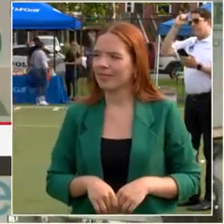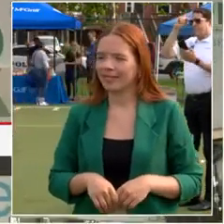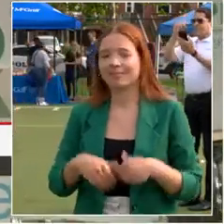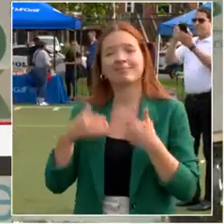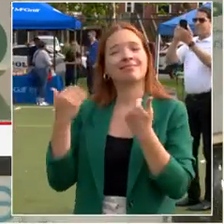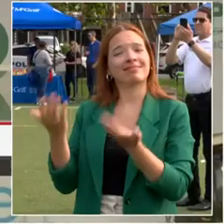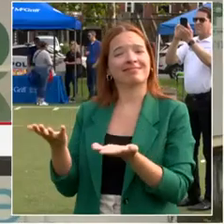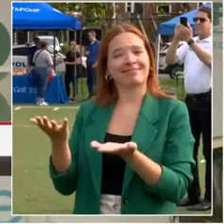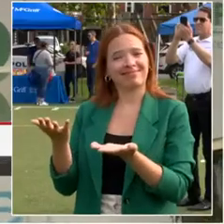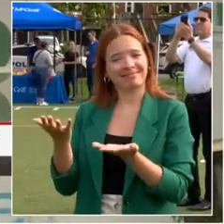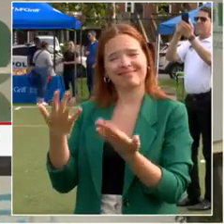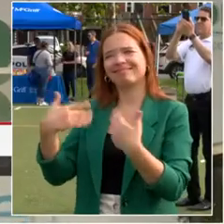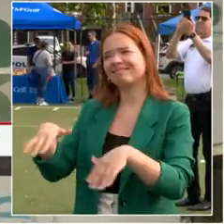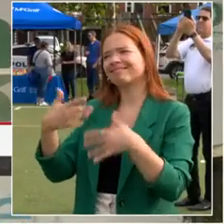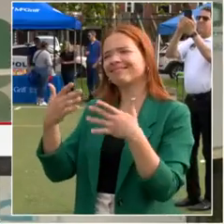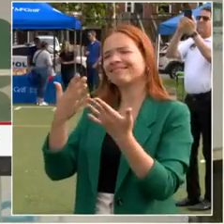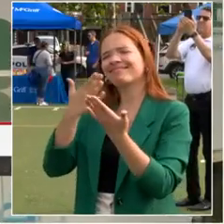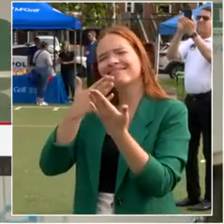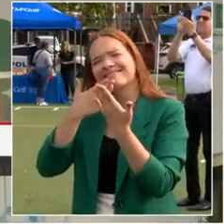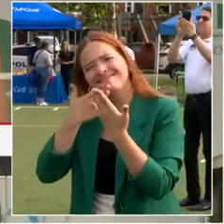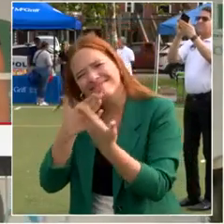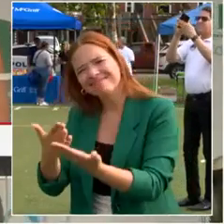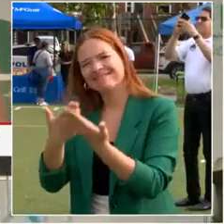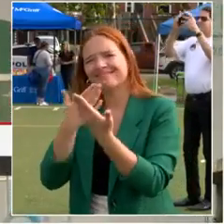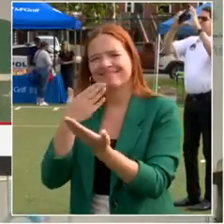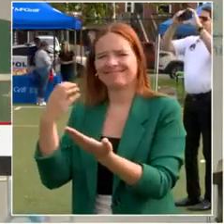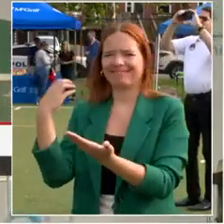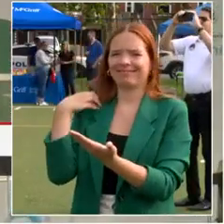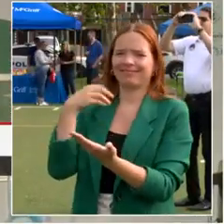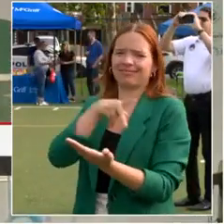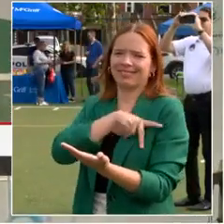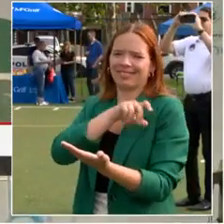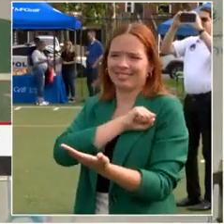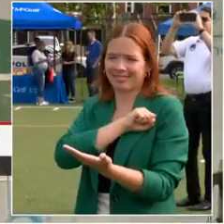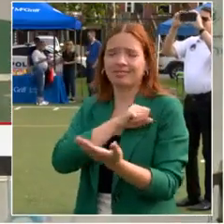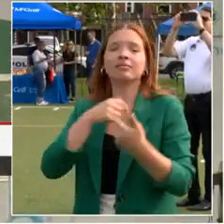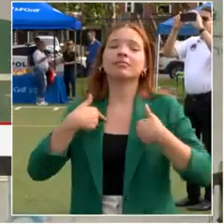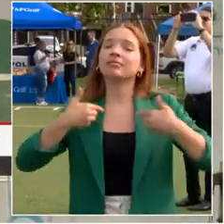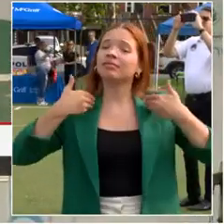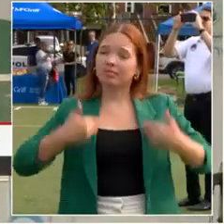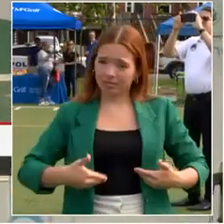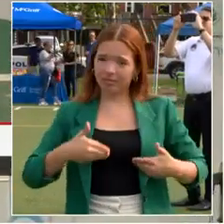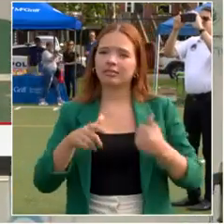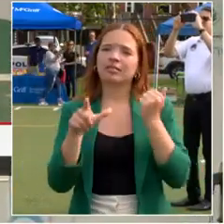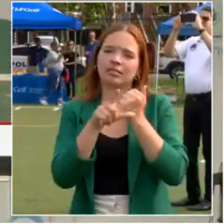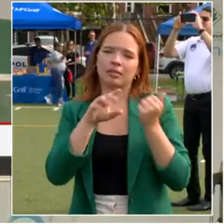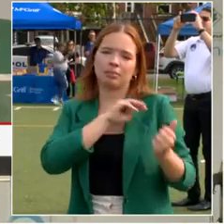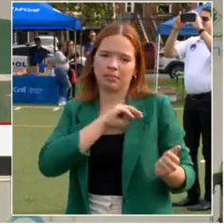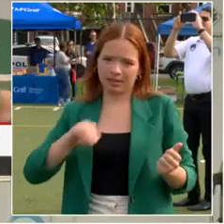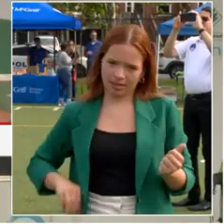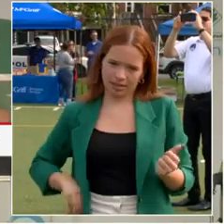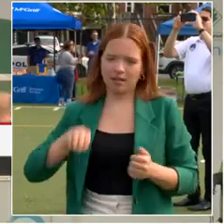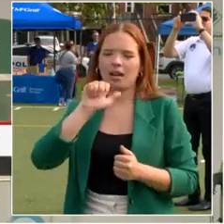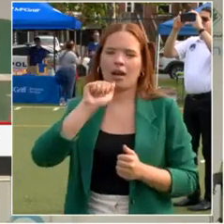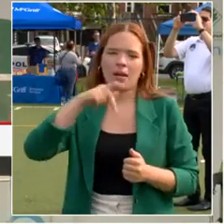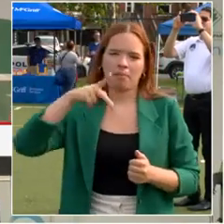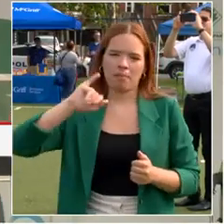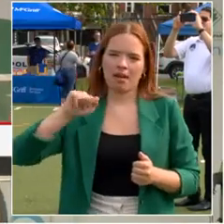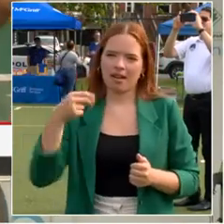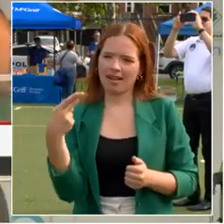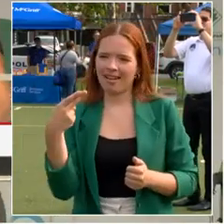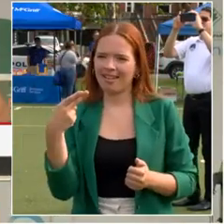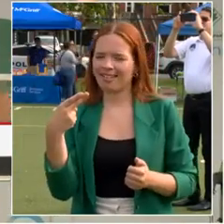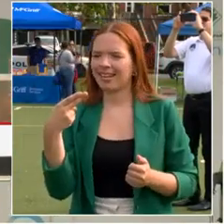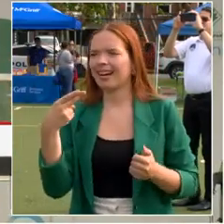Thank you, Chief, and thank you, everybody. I'm Lindsay Appiah, Deputy Mayor for Public Safety and Justice. It's so good to be here at Rosedale, to